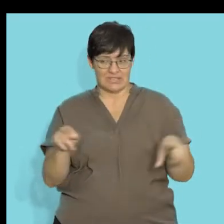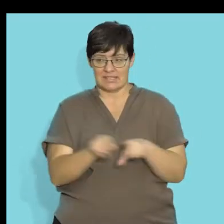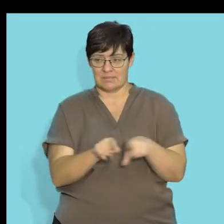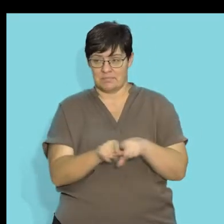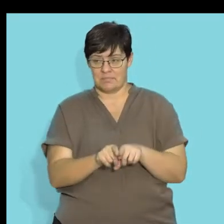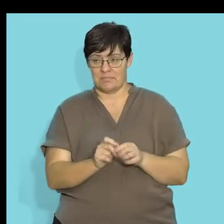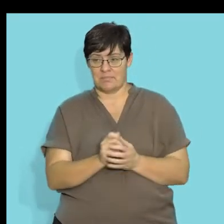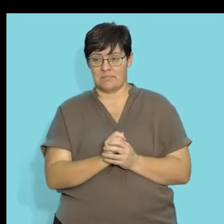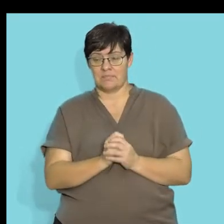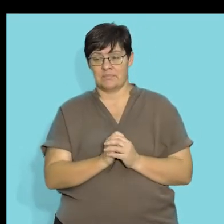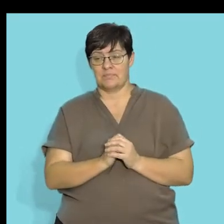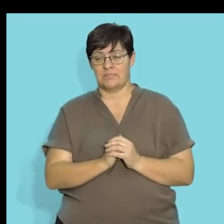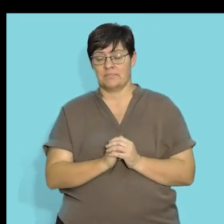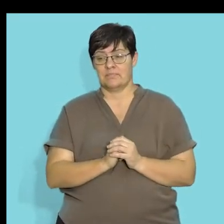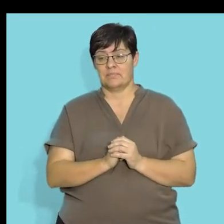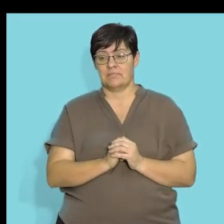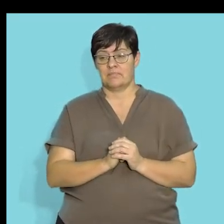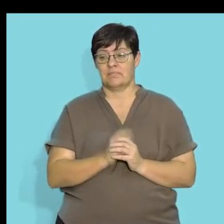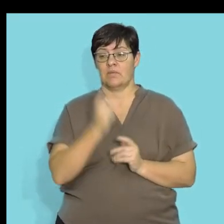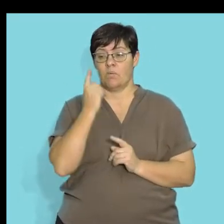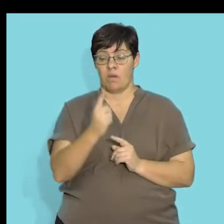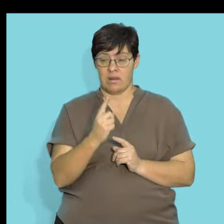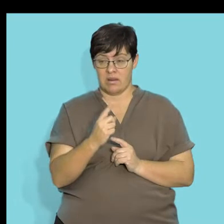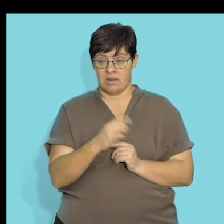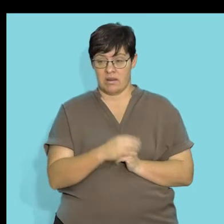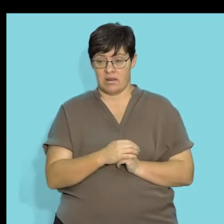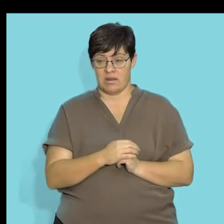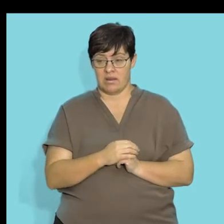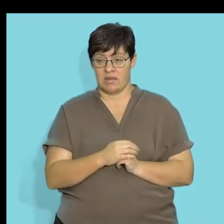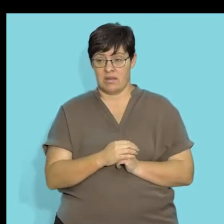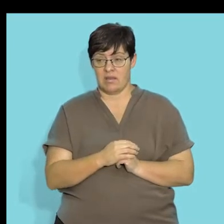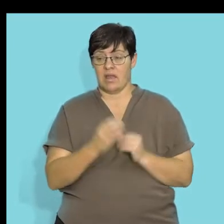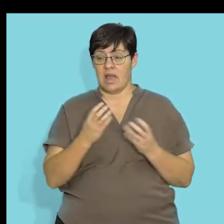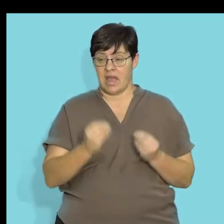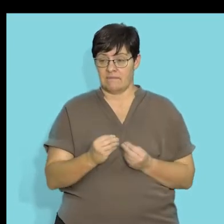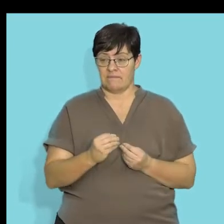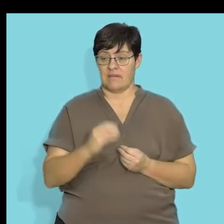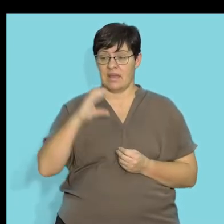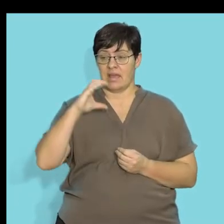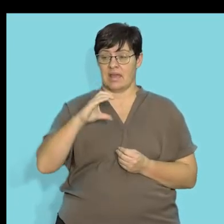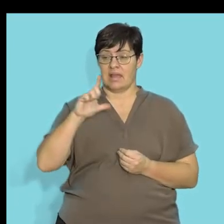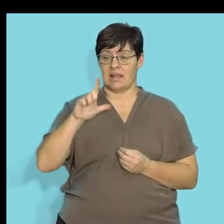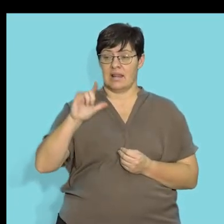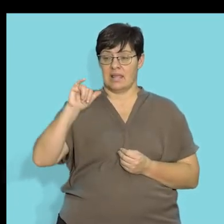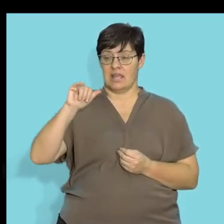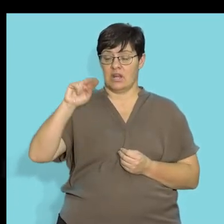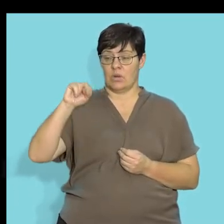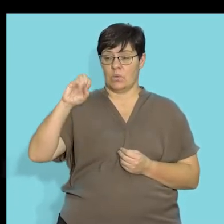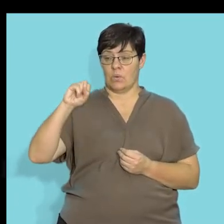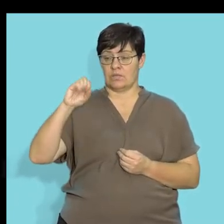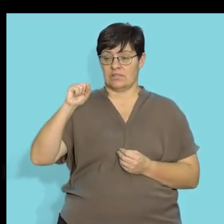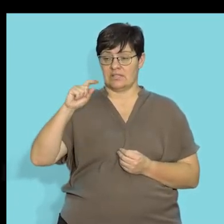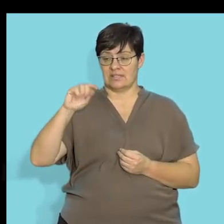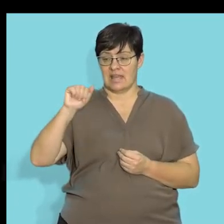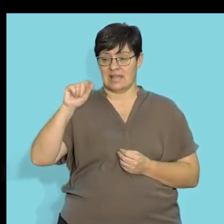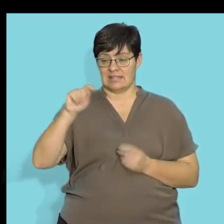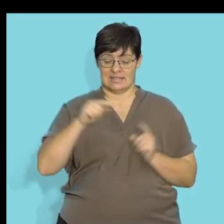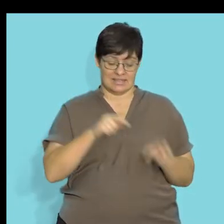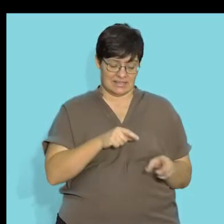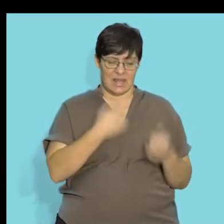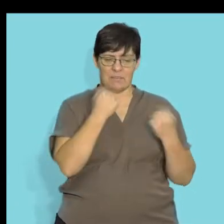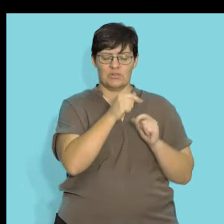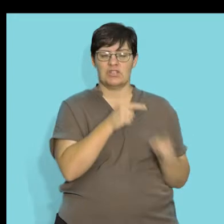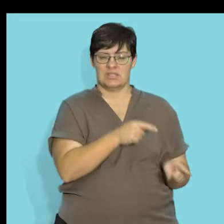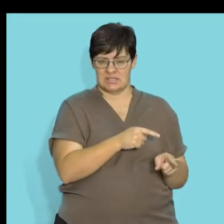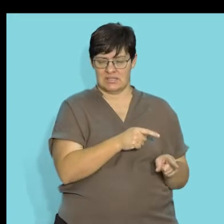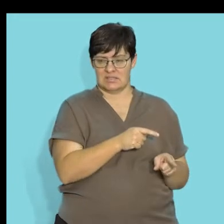same. The only difference is that one is present on a clinostat, and a clinostat is essentially a machine